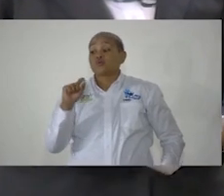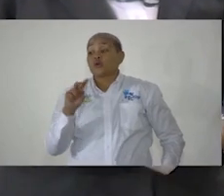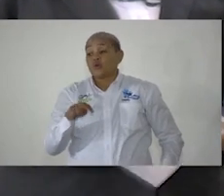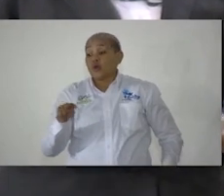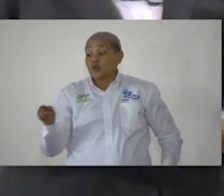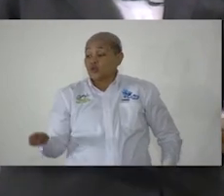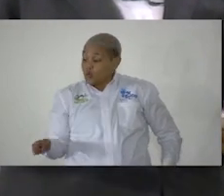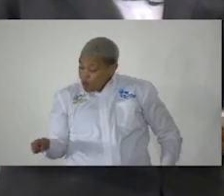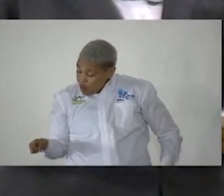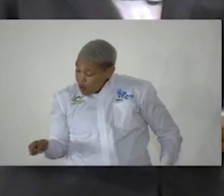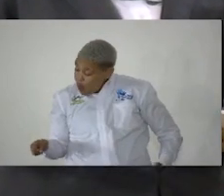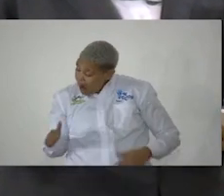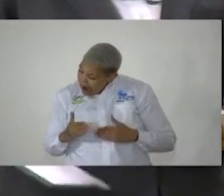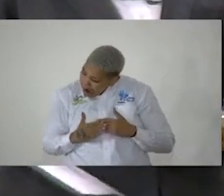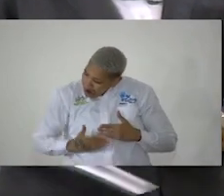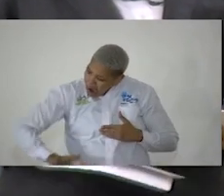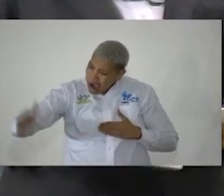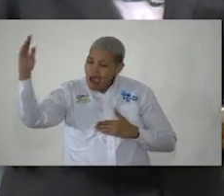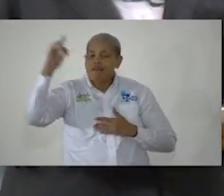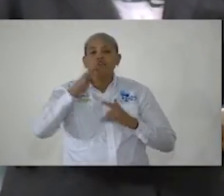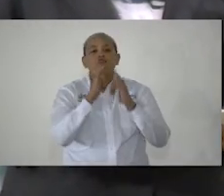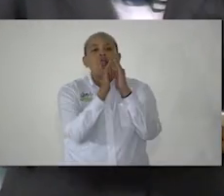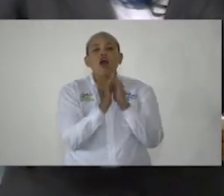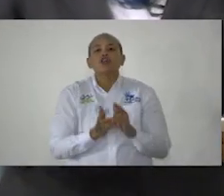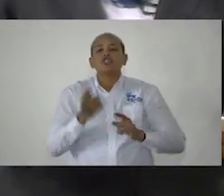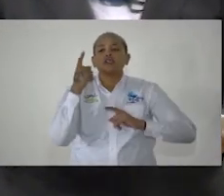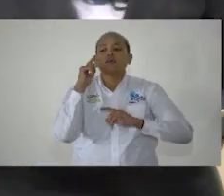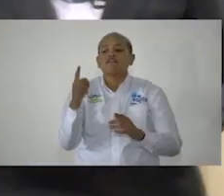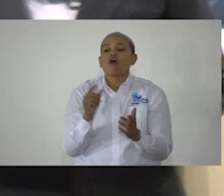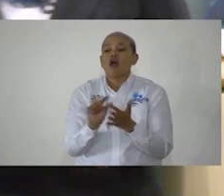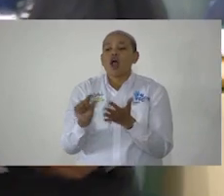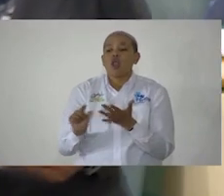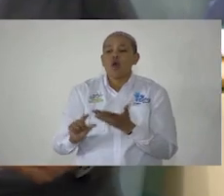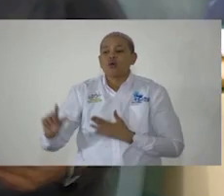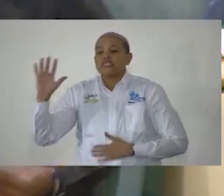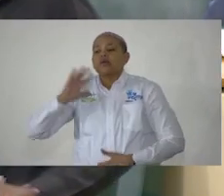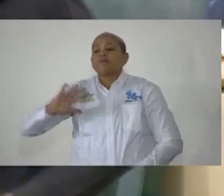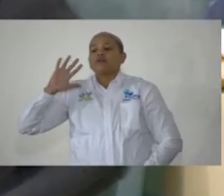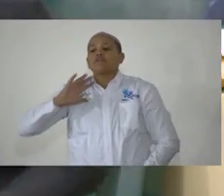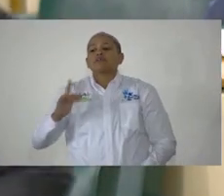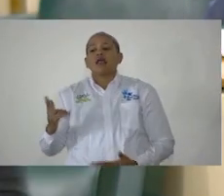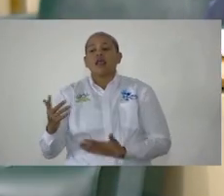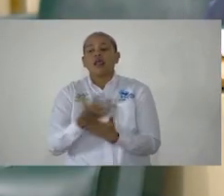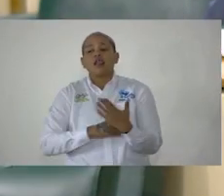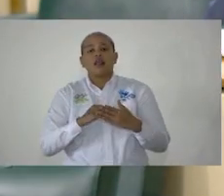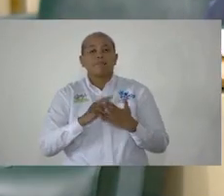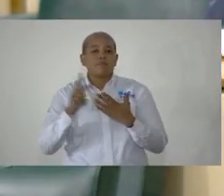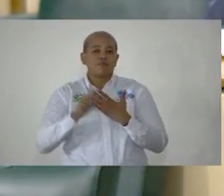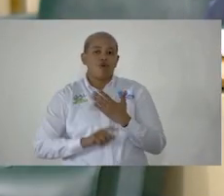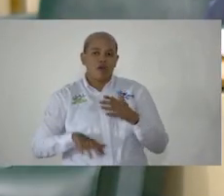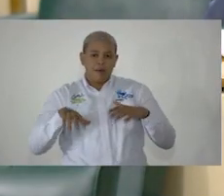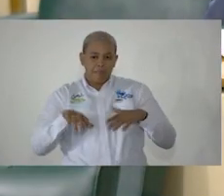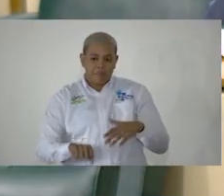2021-2022 after adjusting for allowances previously captured in programs.